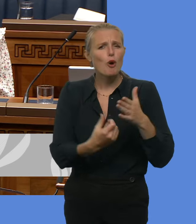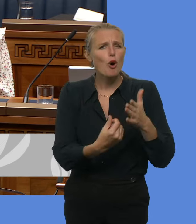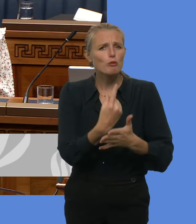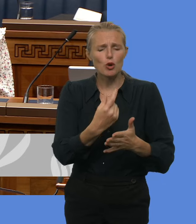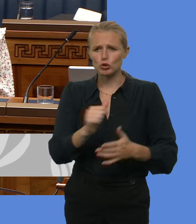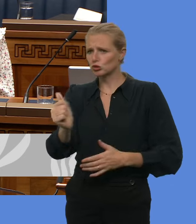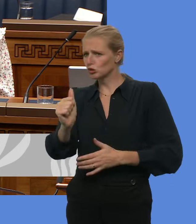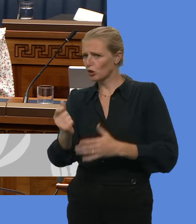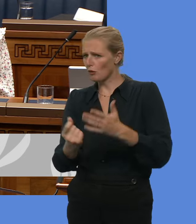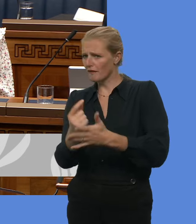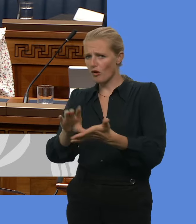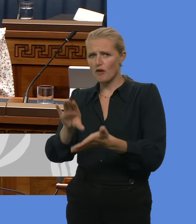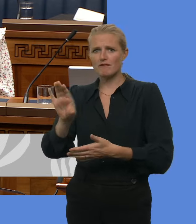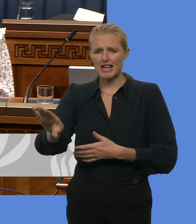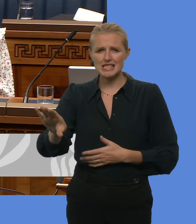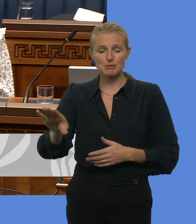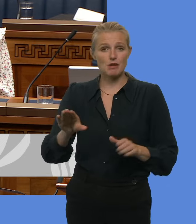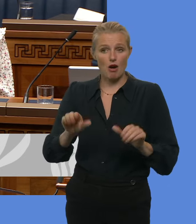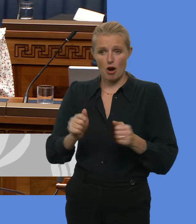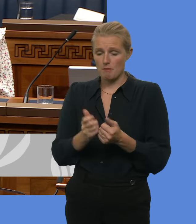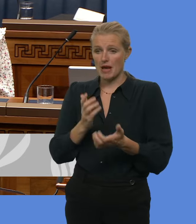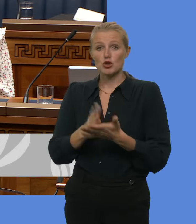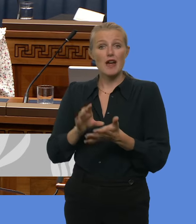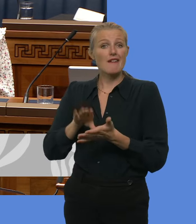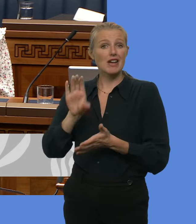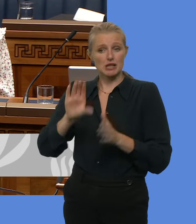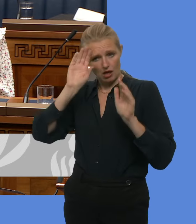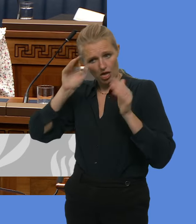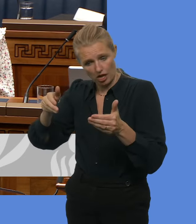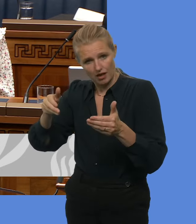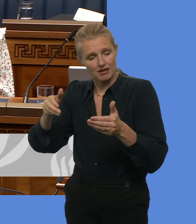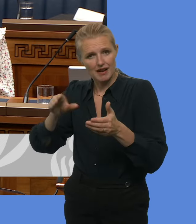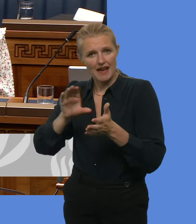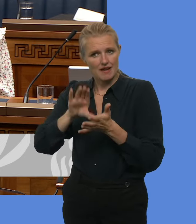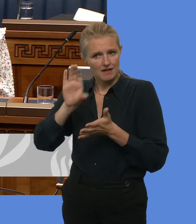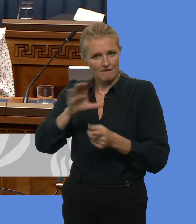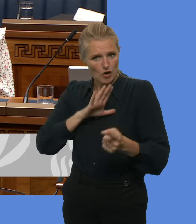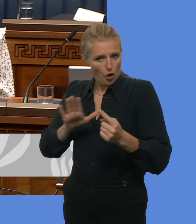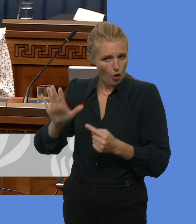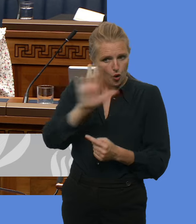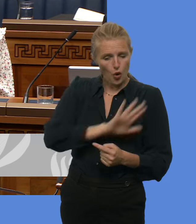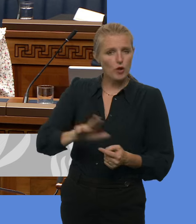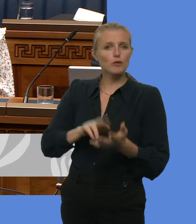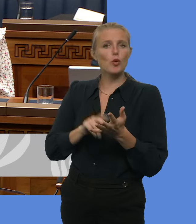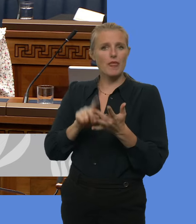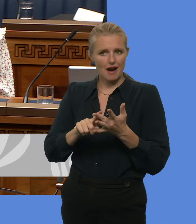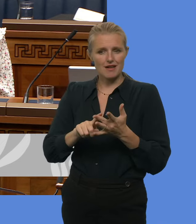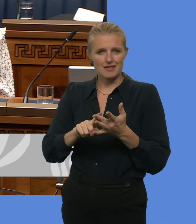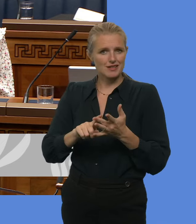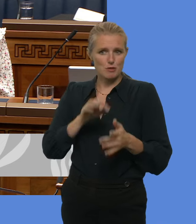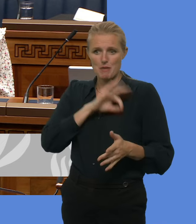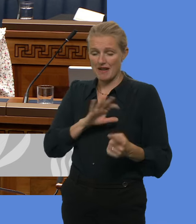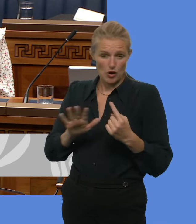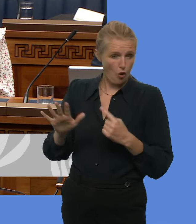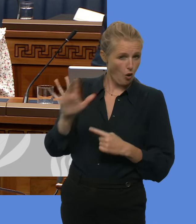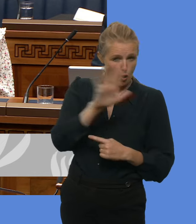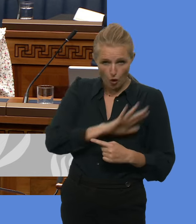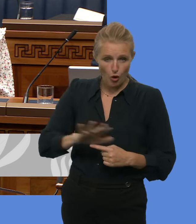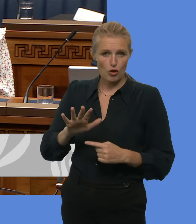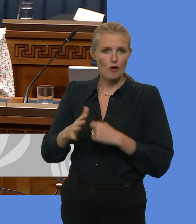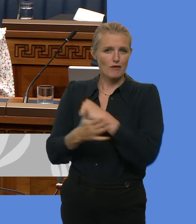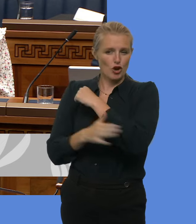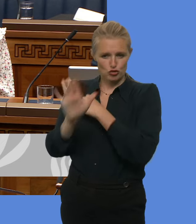investment, how can we ensure that that is spread in such a way to bring that economic benefit to all parts? The clear message from this executive is